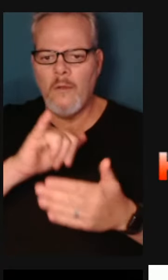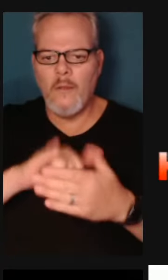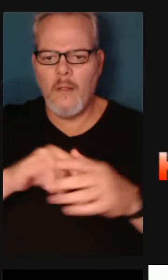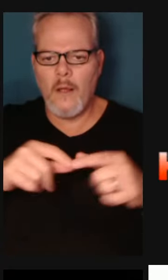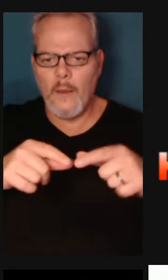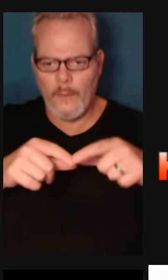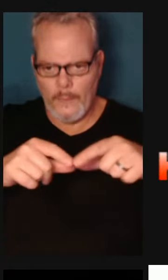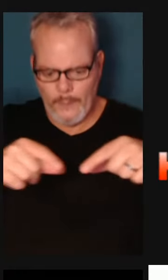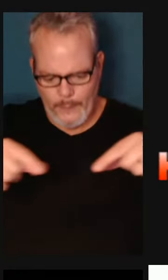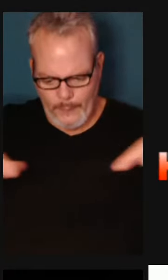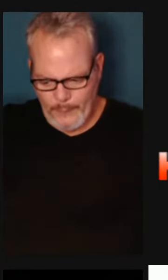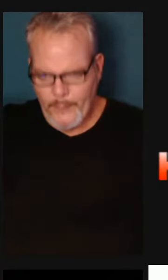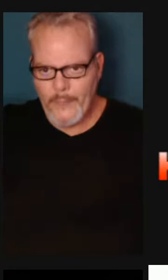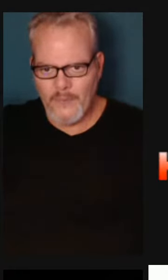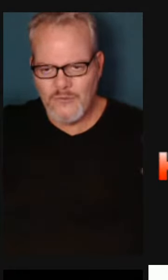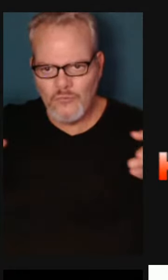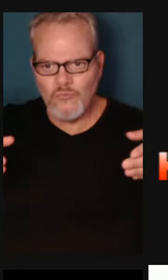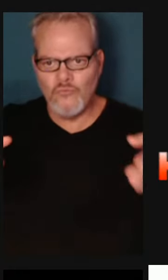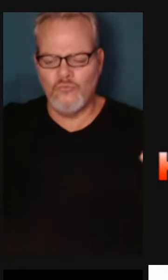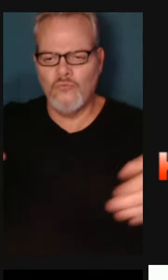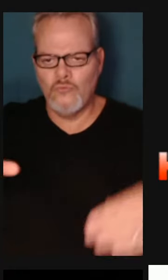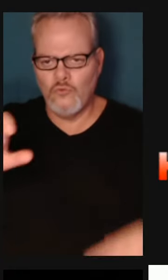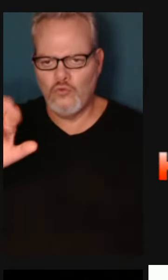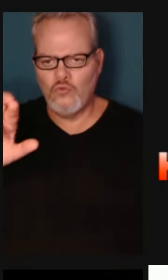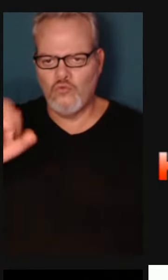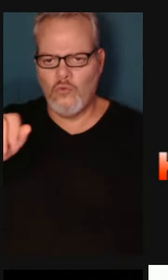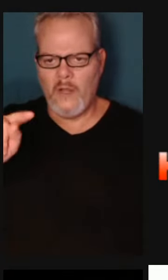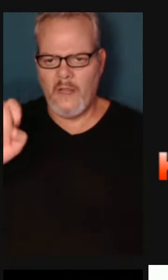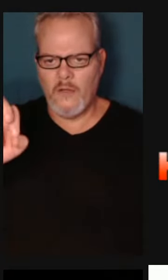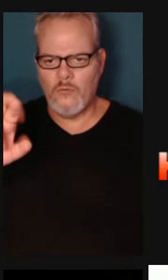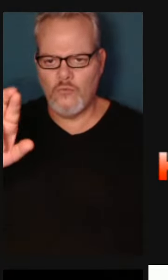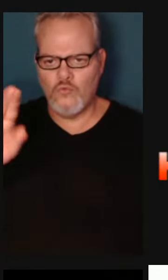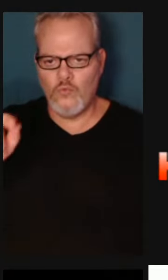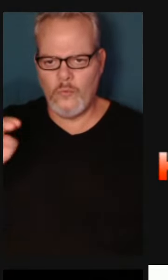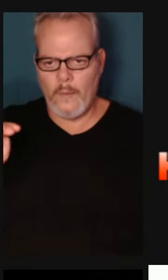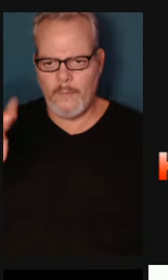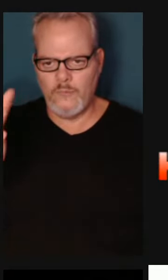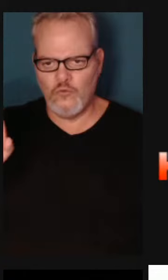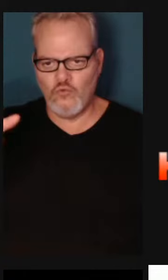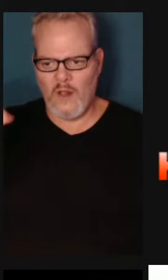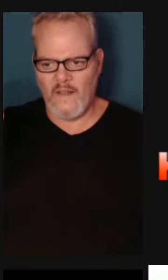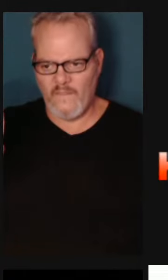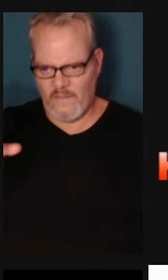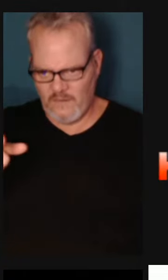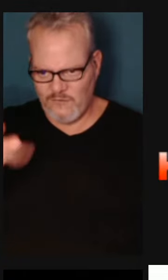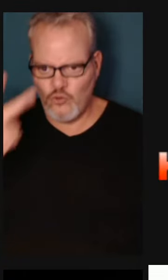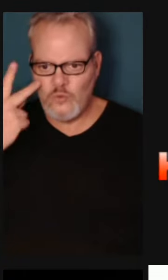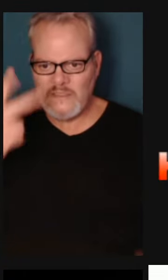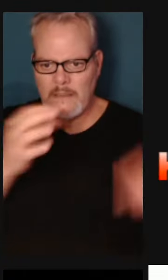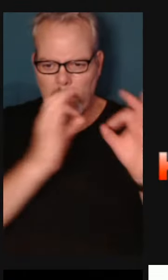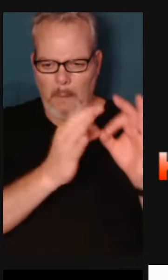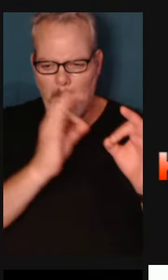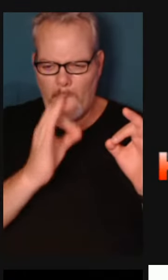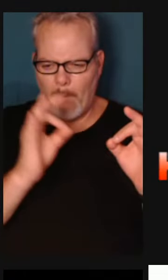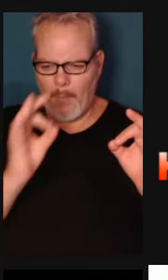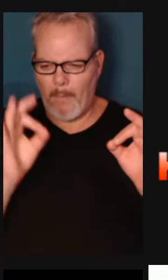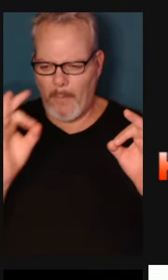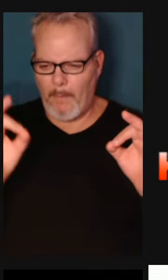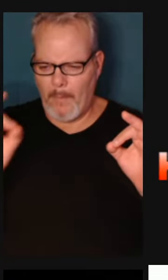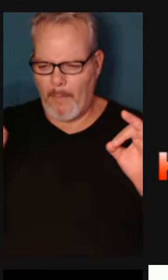rim drive right there, they've put in a number of stations. You can see them marked with circles here. And